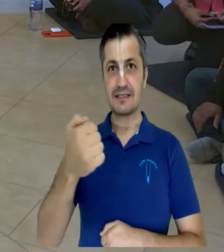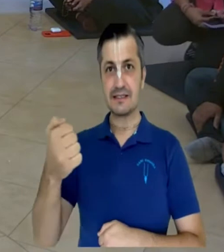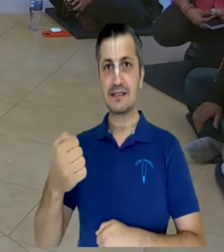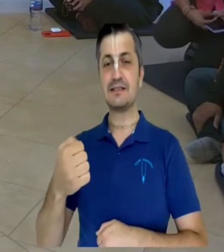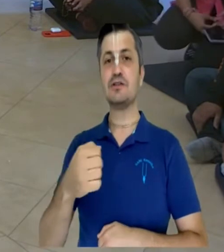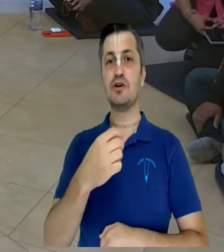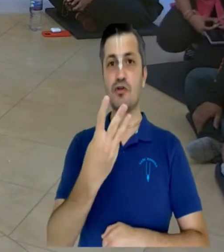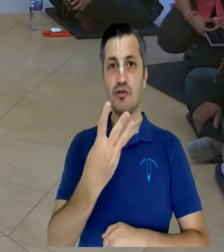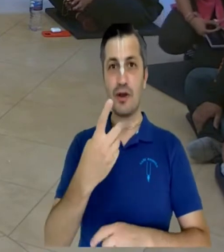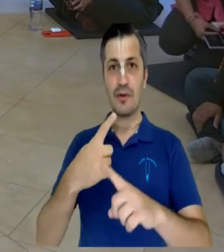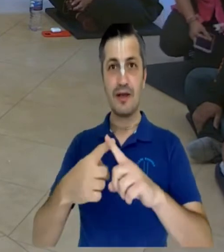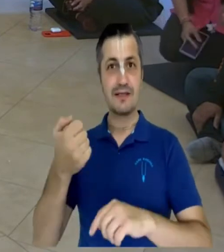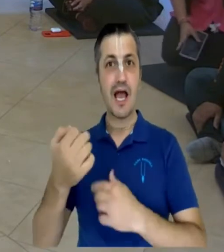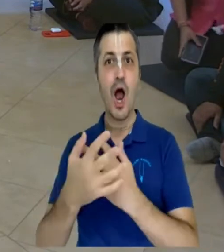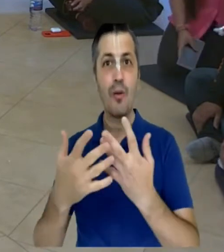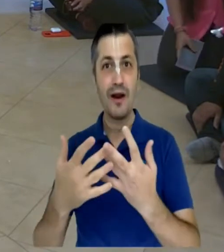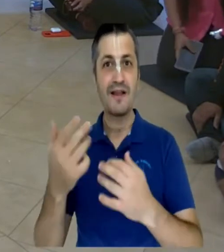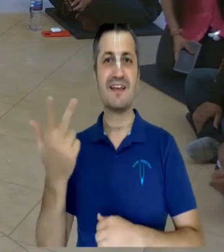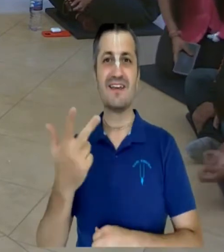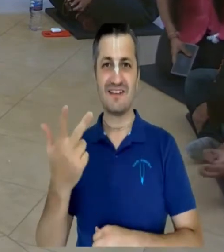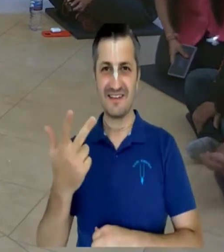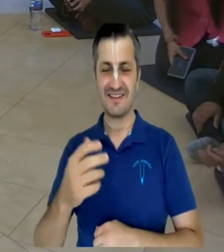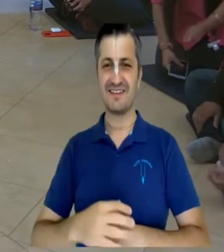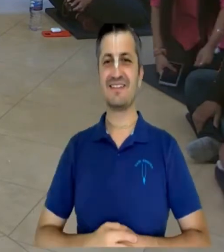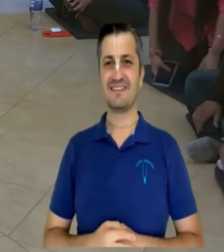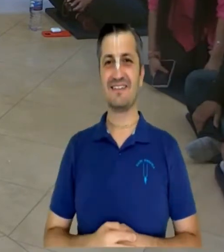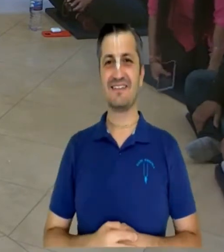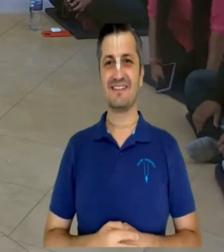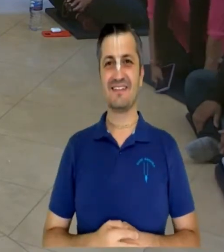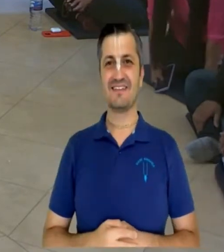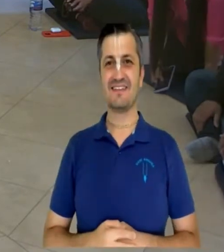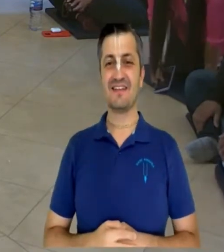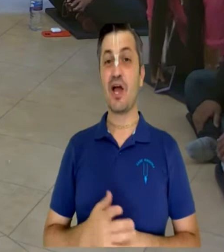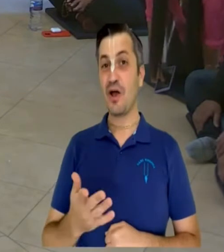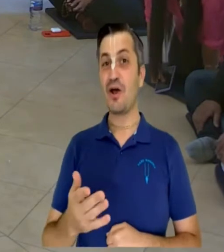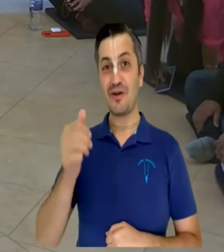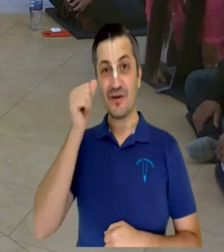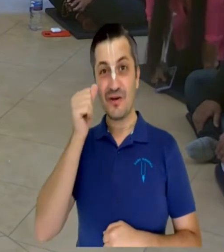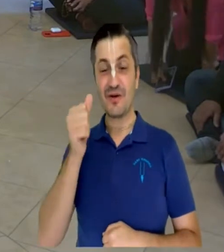we are also learning some useful material knowledge here.